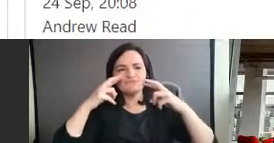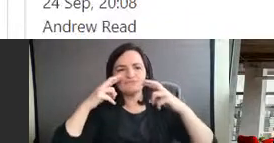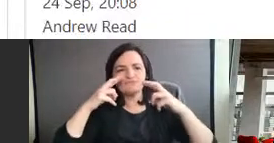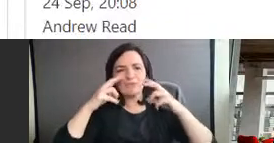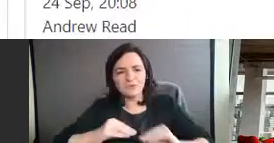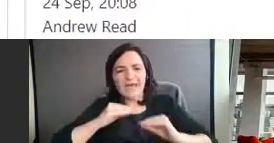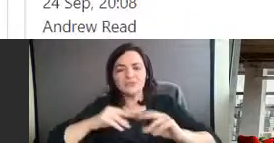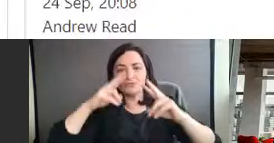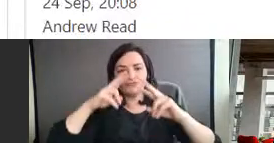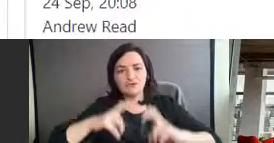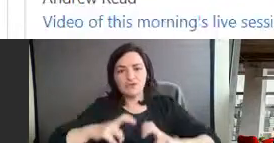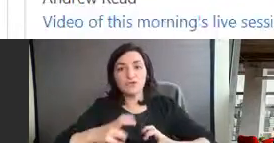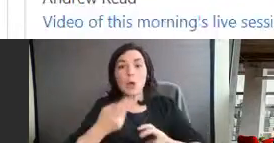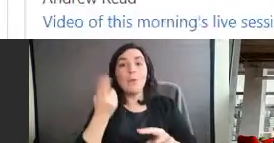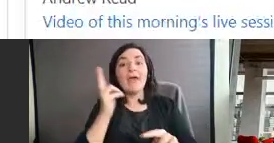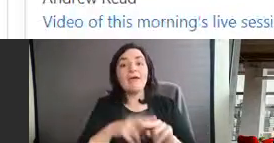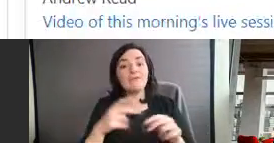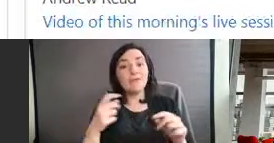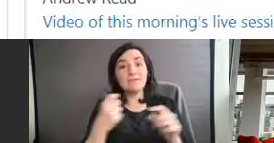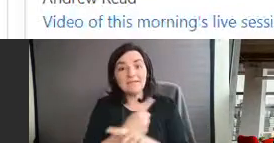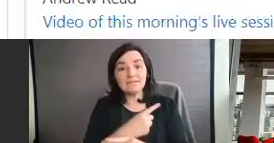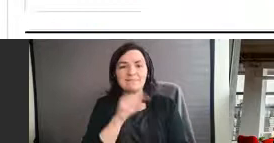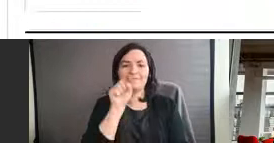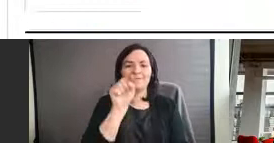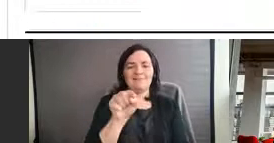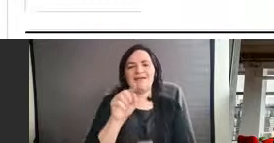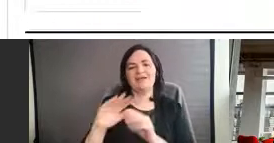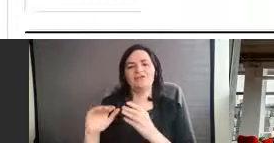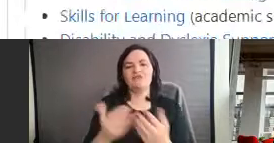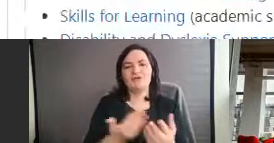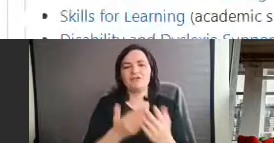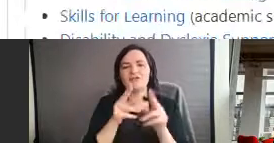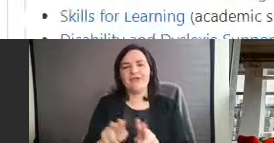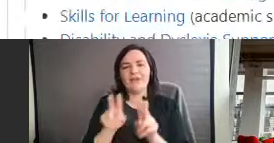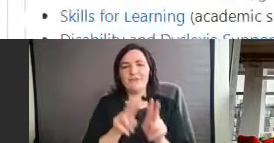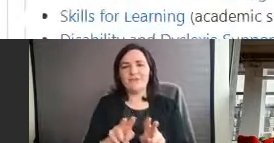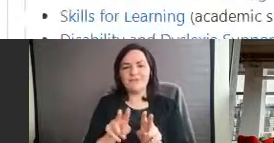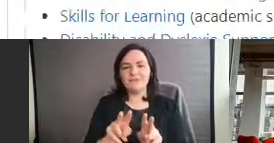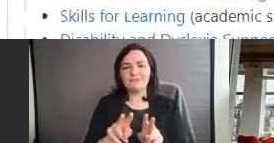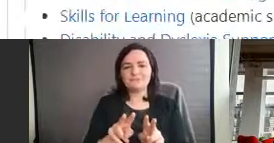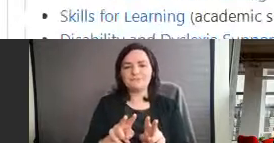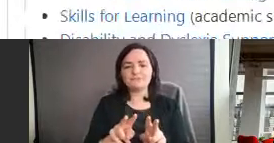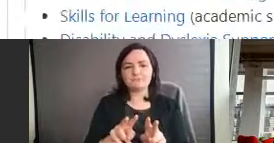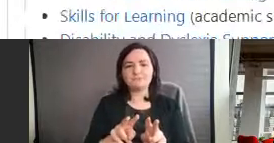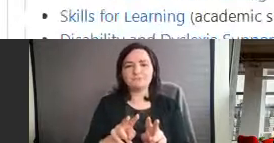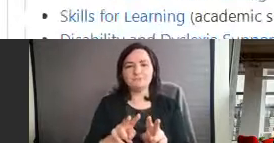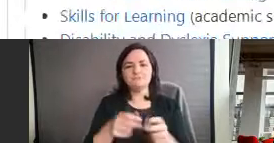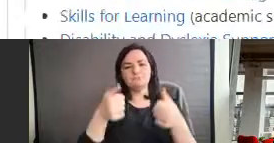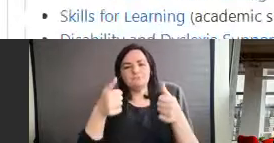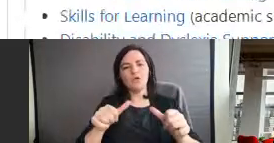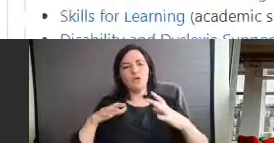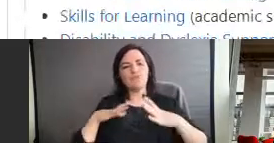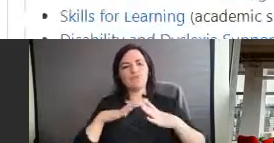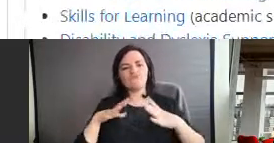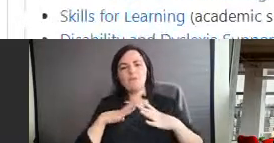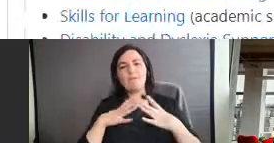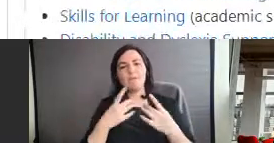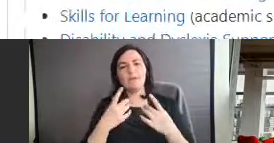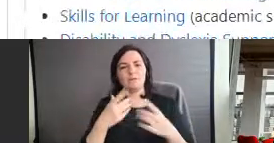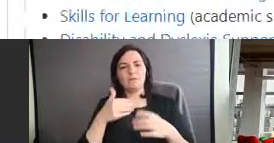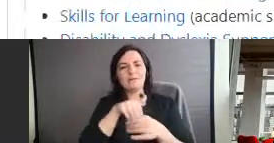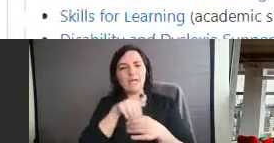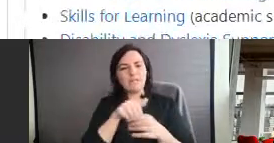down. So if you missed last week's session, there's the introduction. There's a video there. there's the preparatory content there.